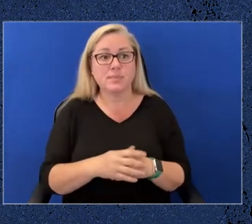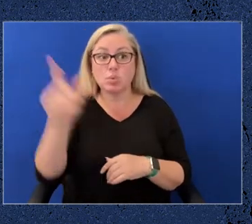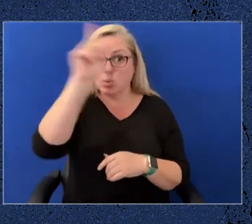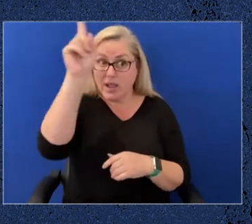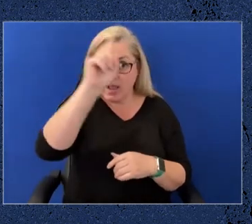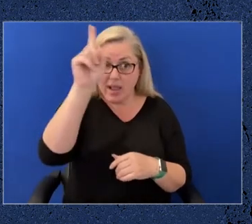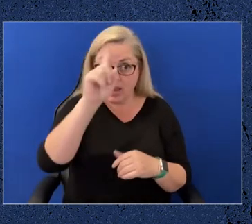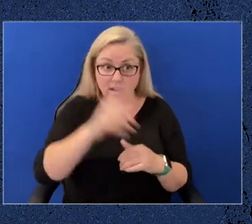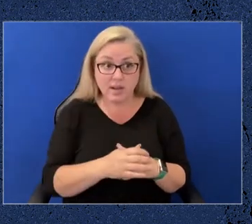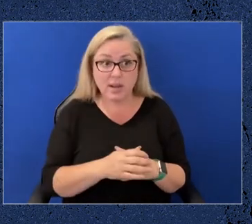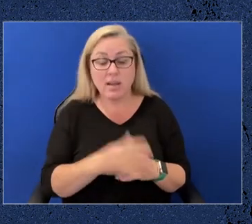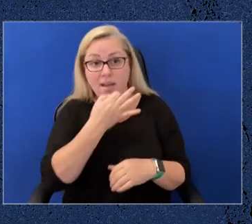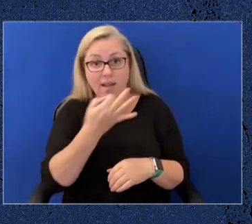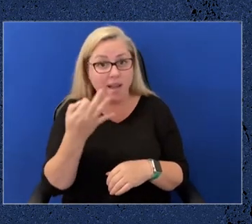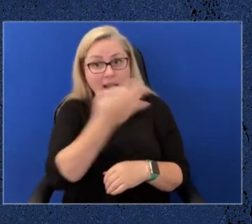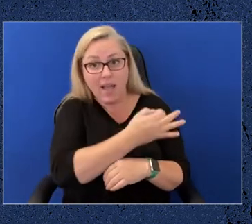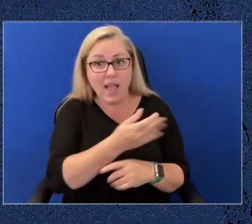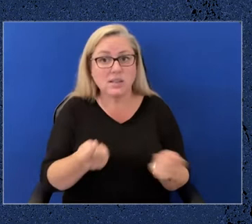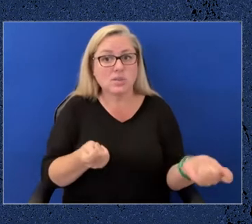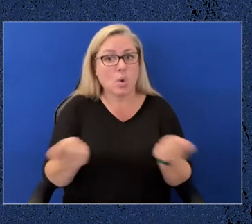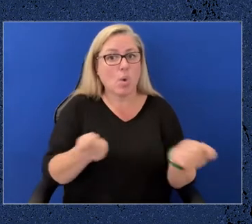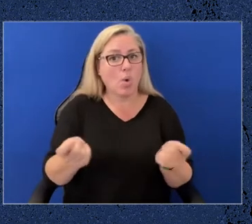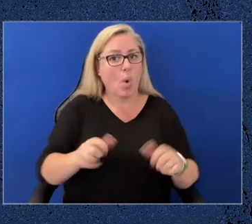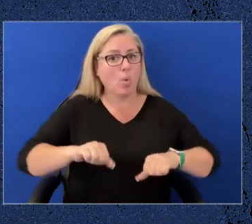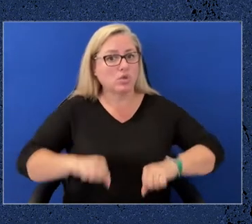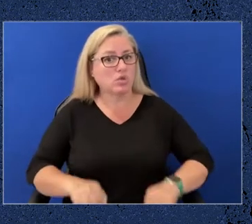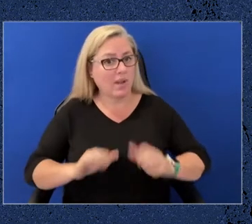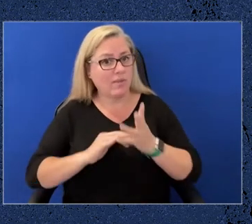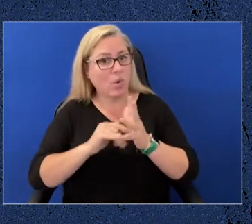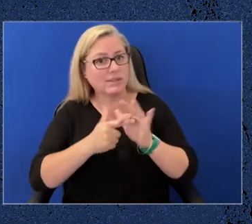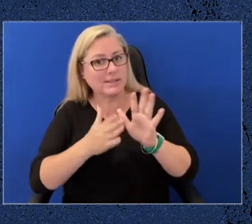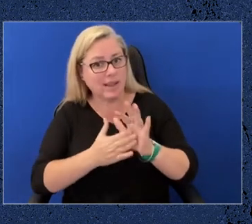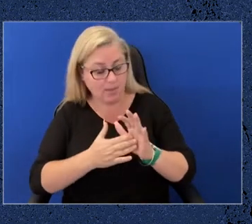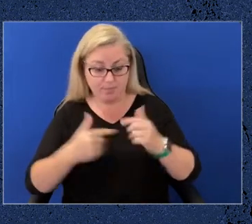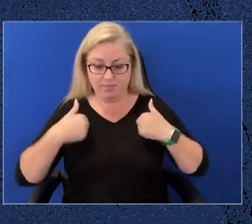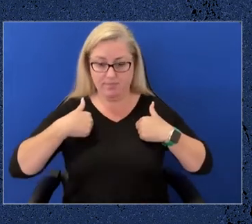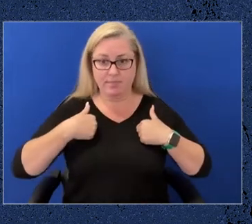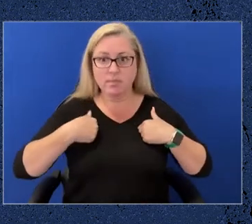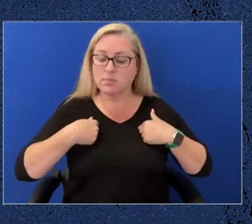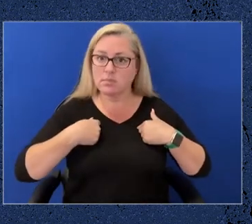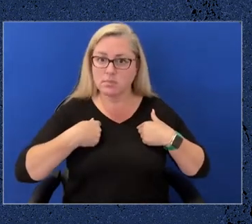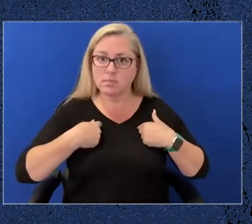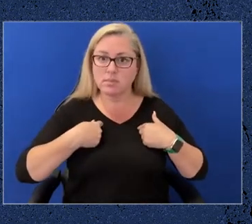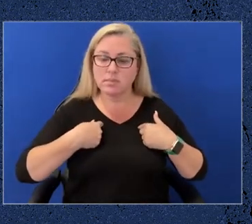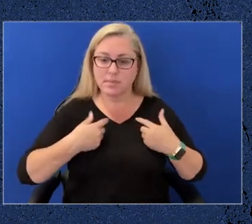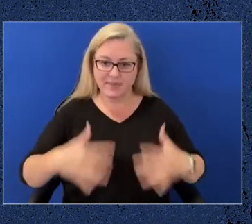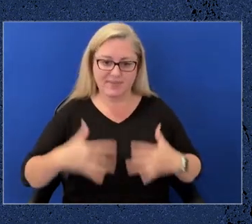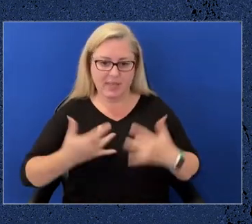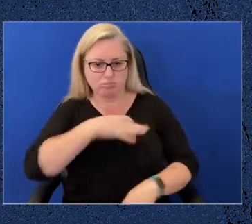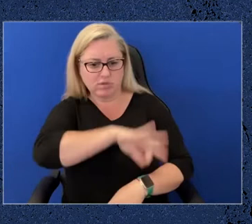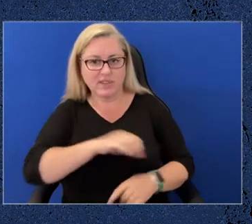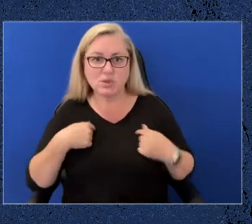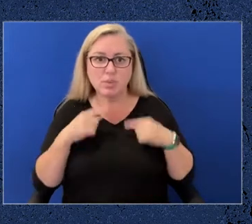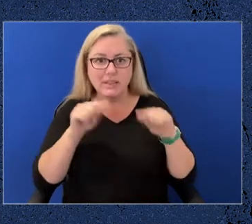I, as the co-chair of the Parliamentarians for STEM, I am very honored to be here and also to welcome you all